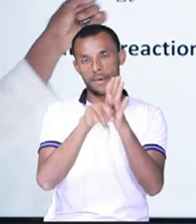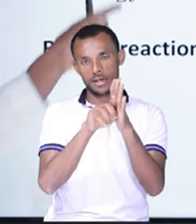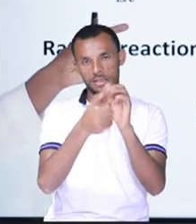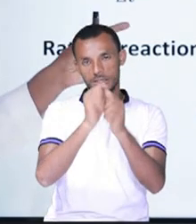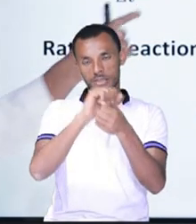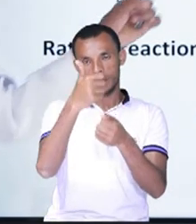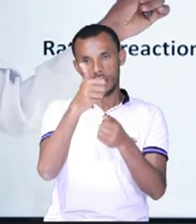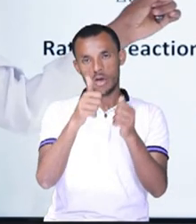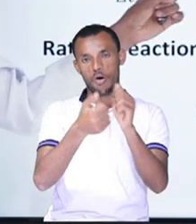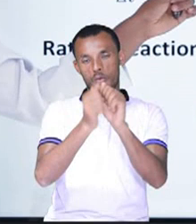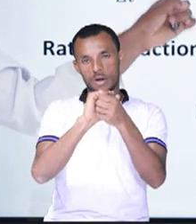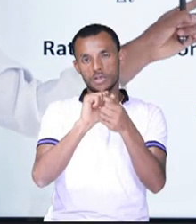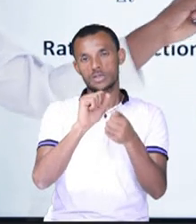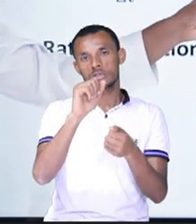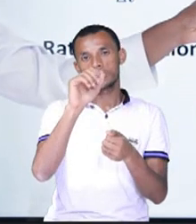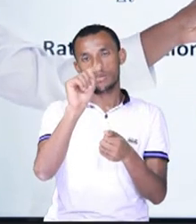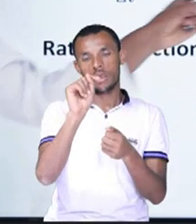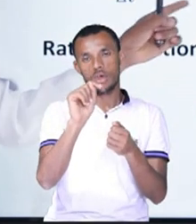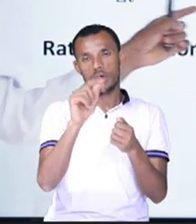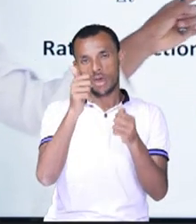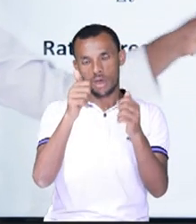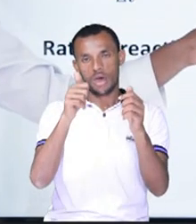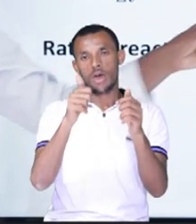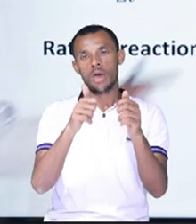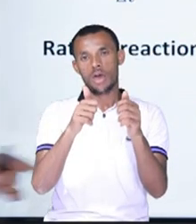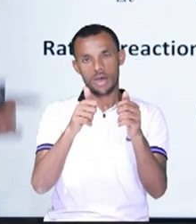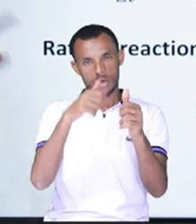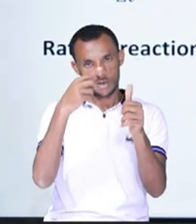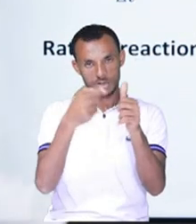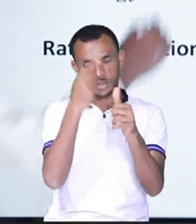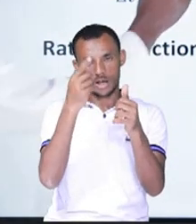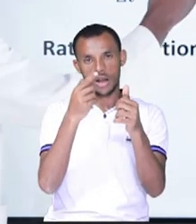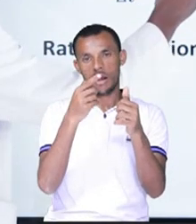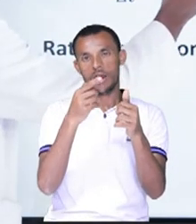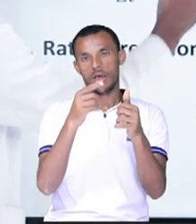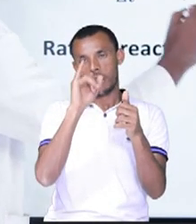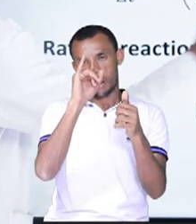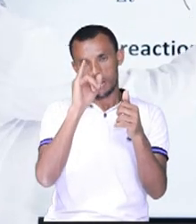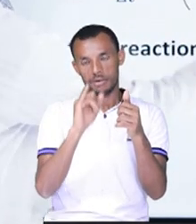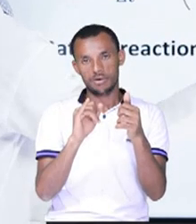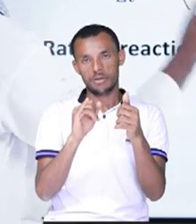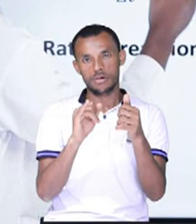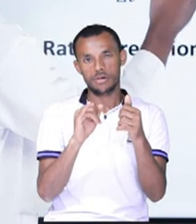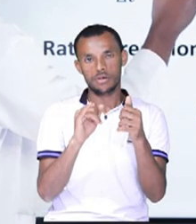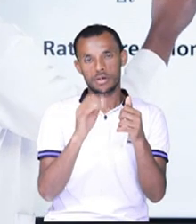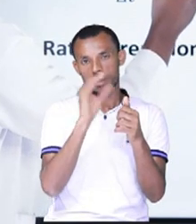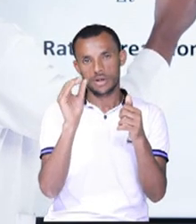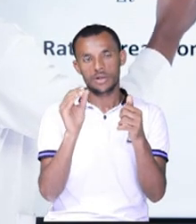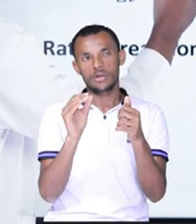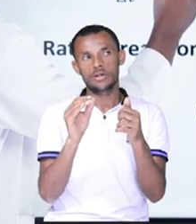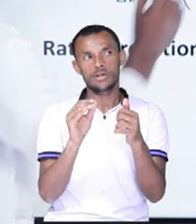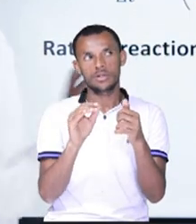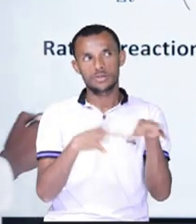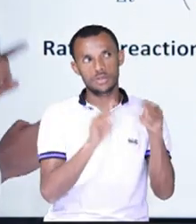in A over change of T. A final minus A initial. T final minus T initial. But from this position,